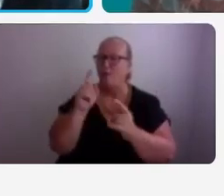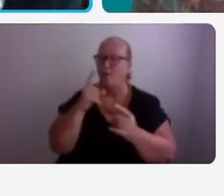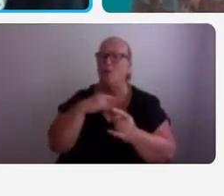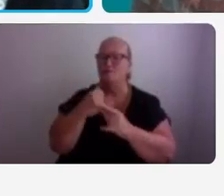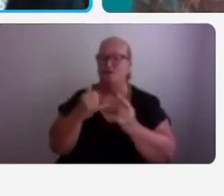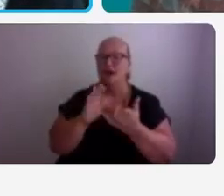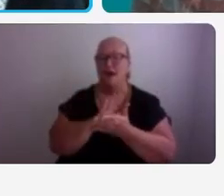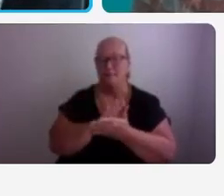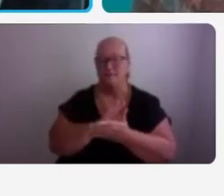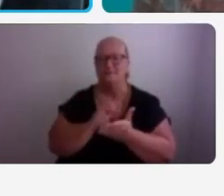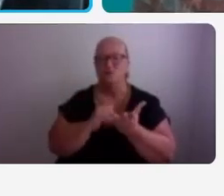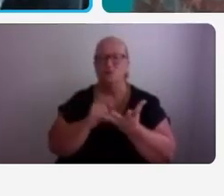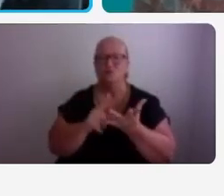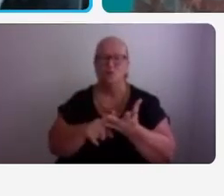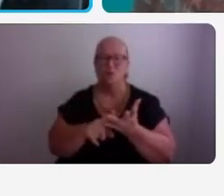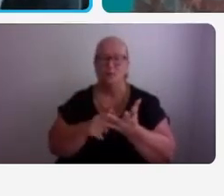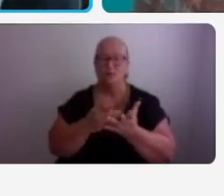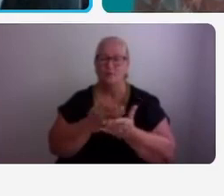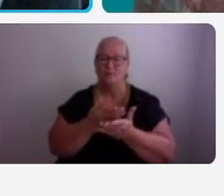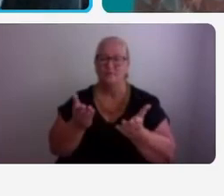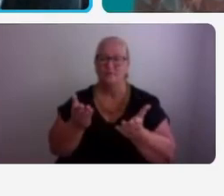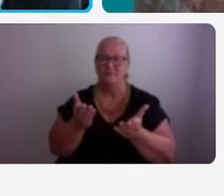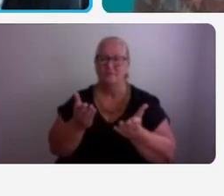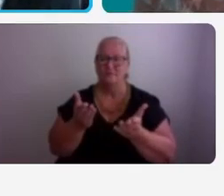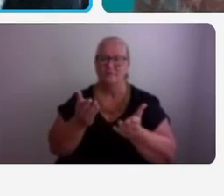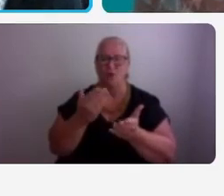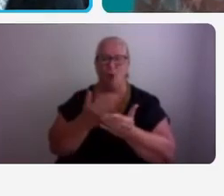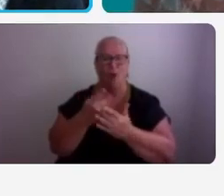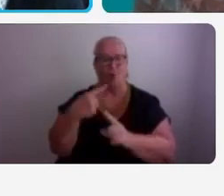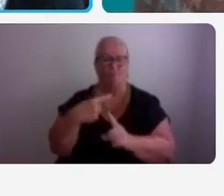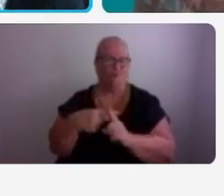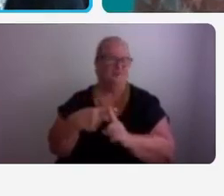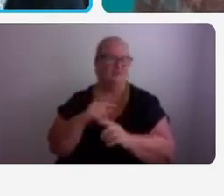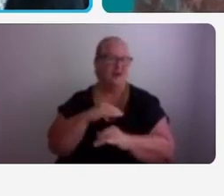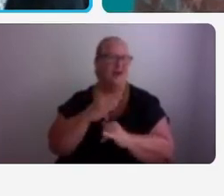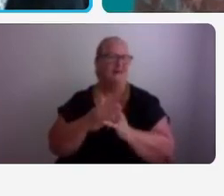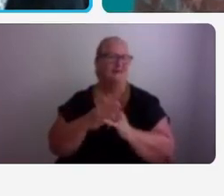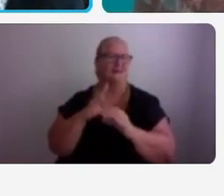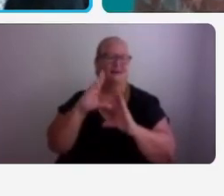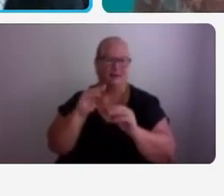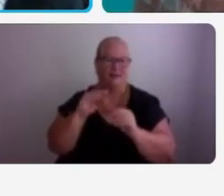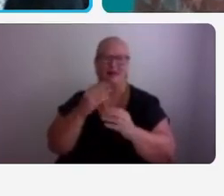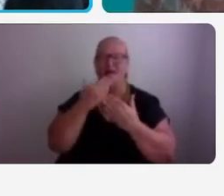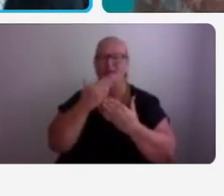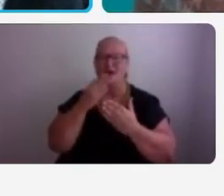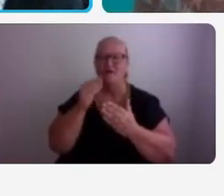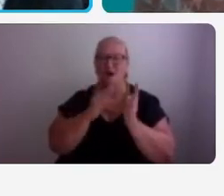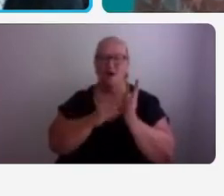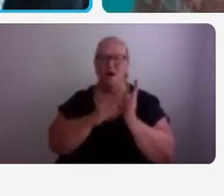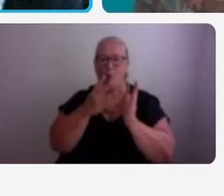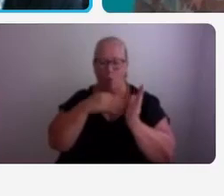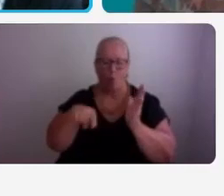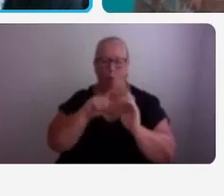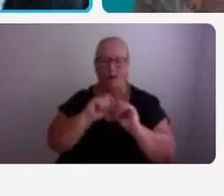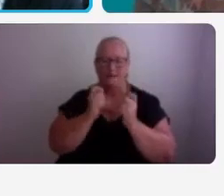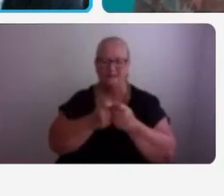with as well. So on that positive note, we'll end the webinar. Thanks very much for Mark, Angela and Jess,